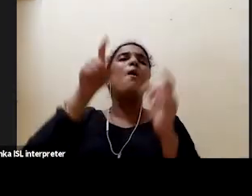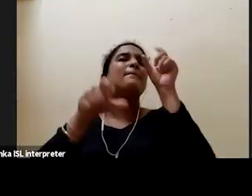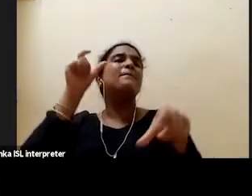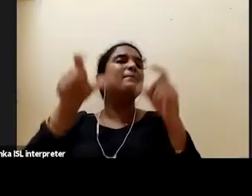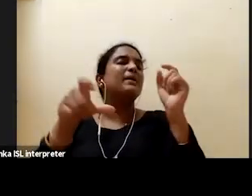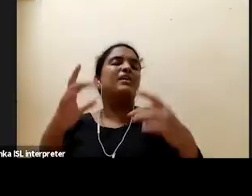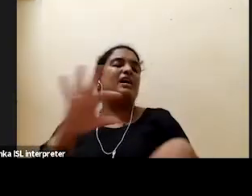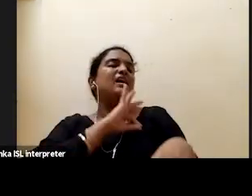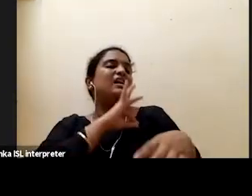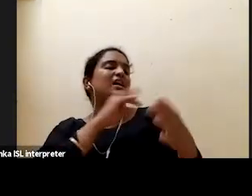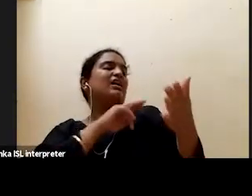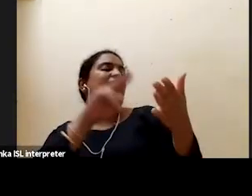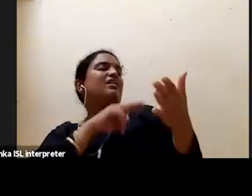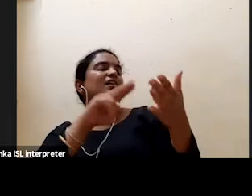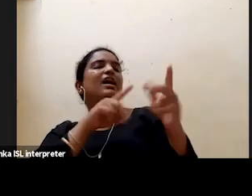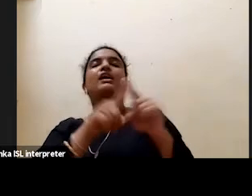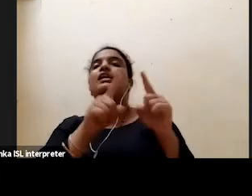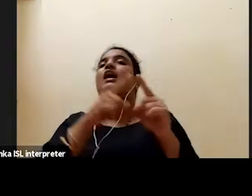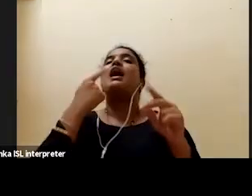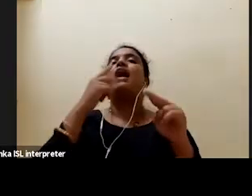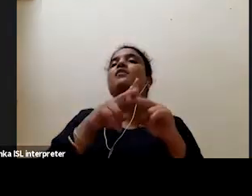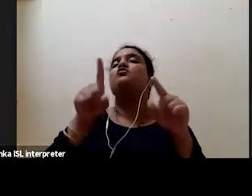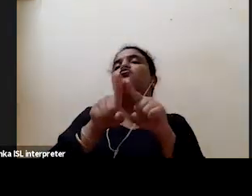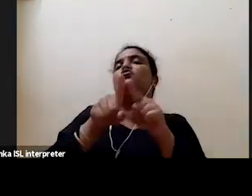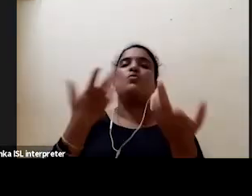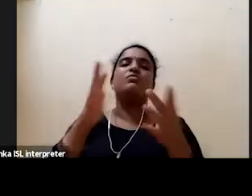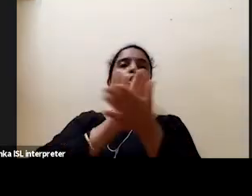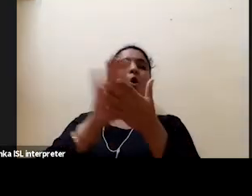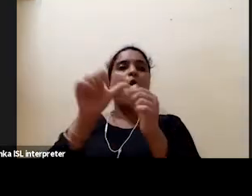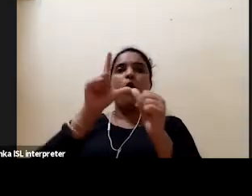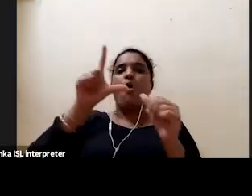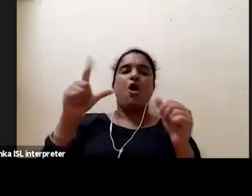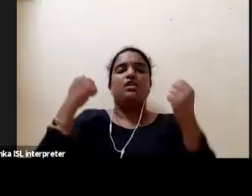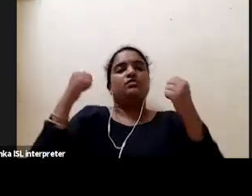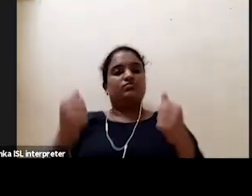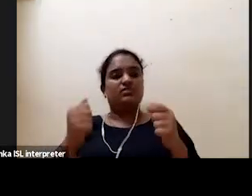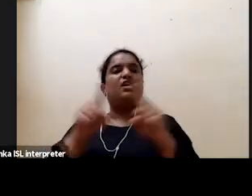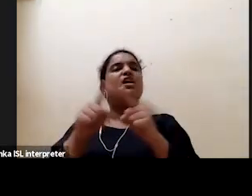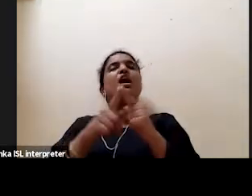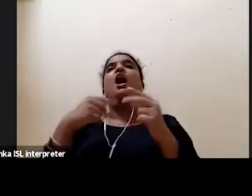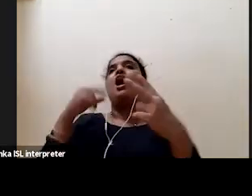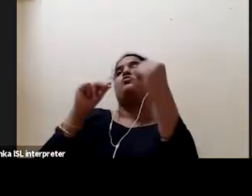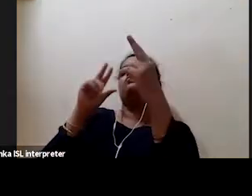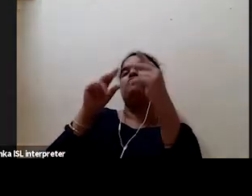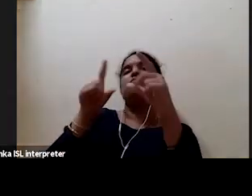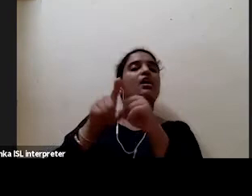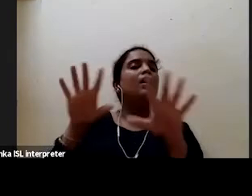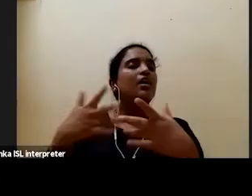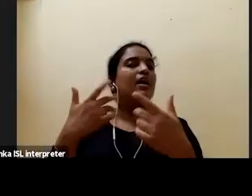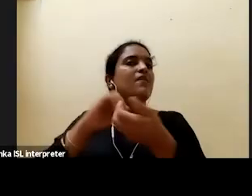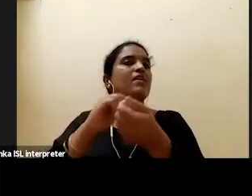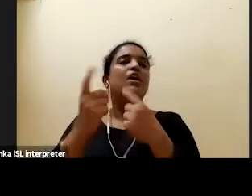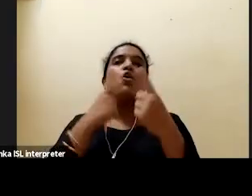blog. It's like your living room, and if your friend comes into your living room, you're not going to talk in